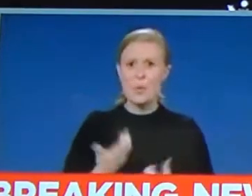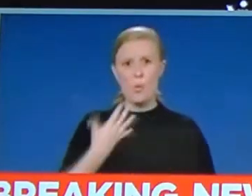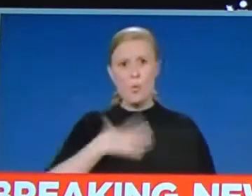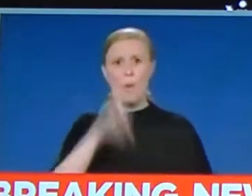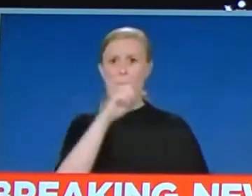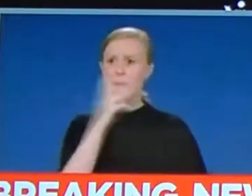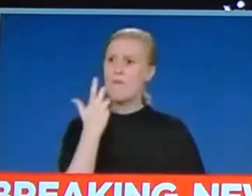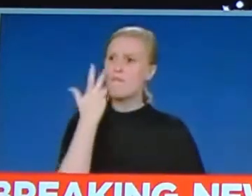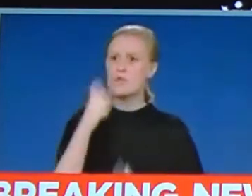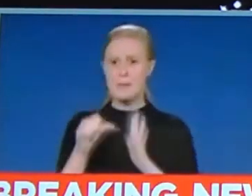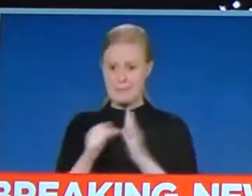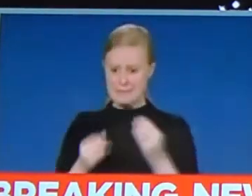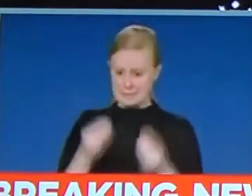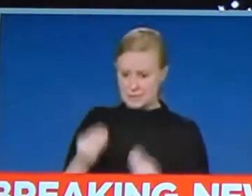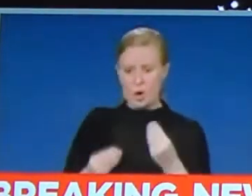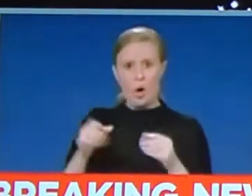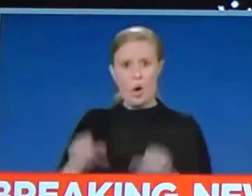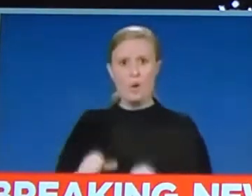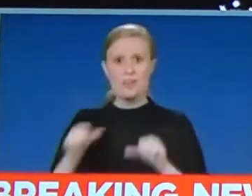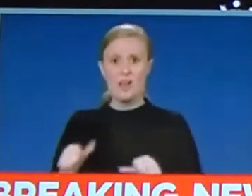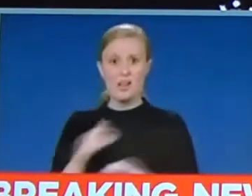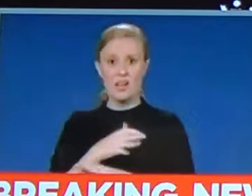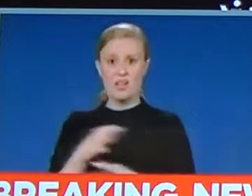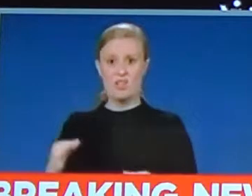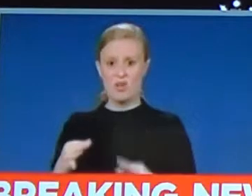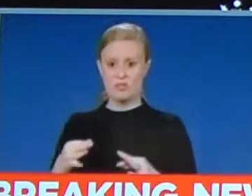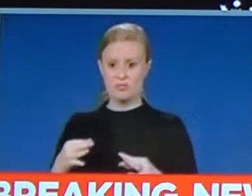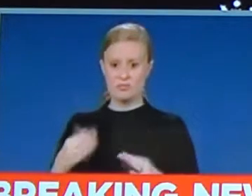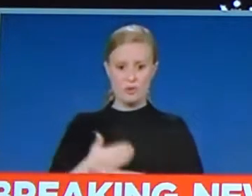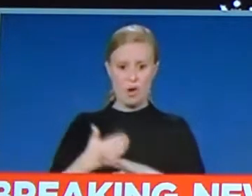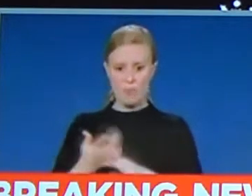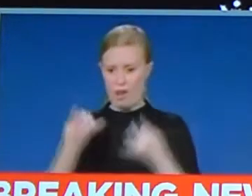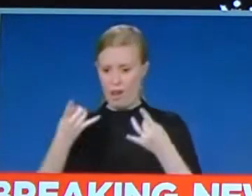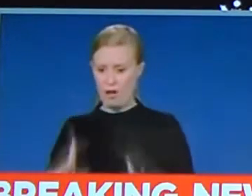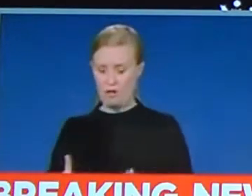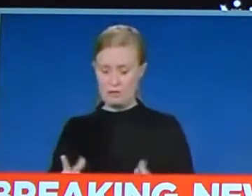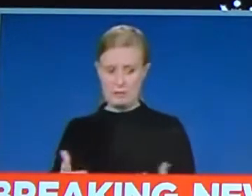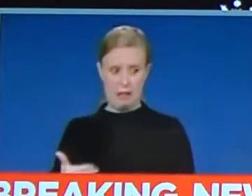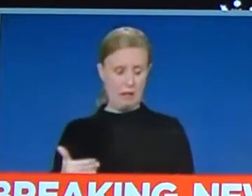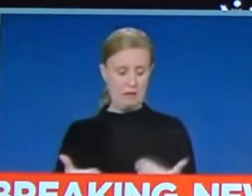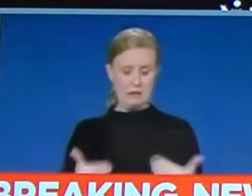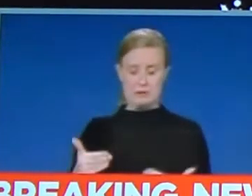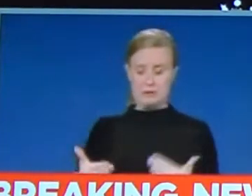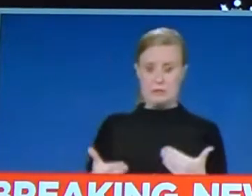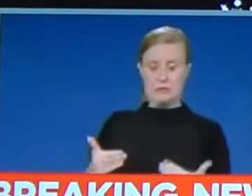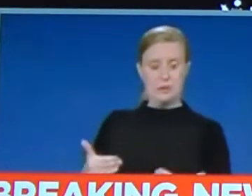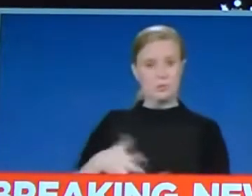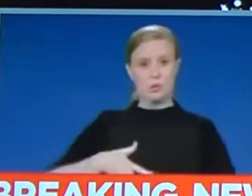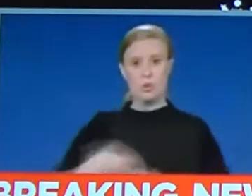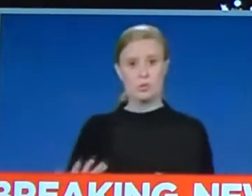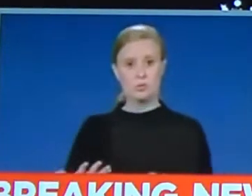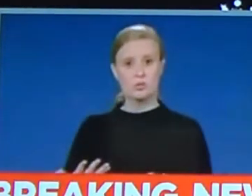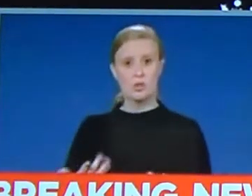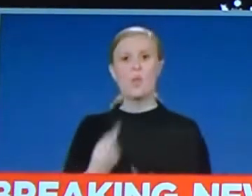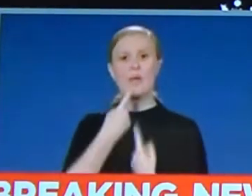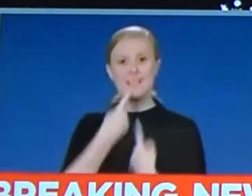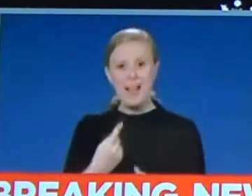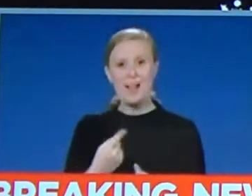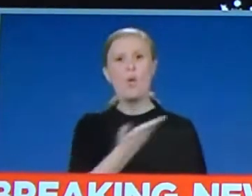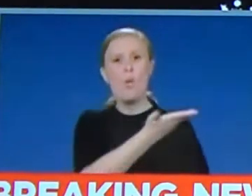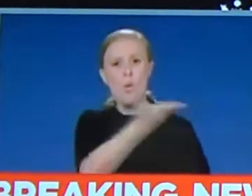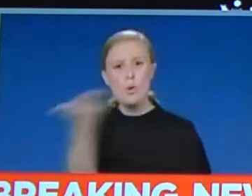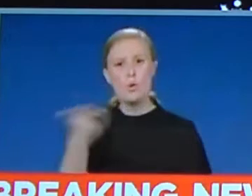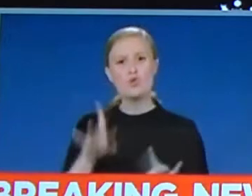exercising, getting medical care, you're going to work or education. These are important, or